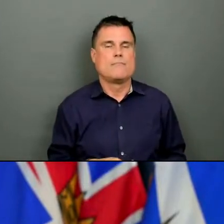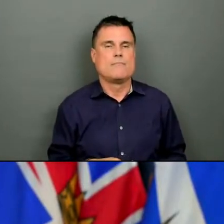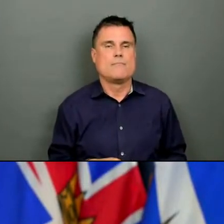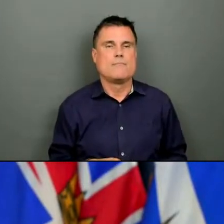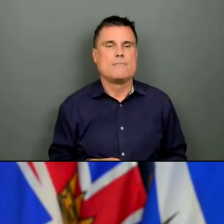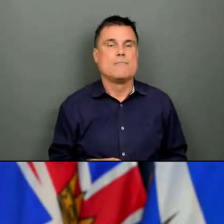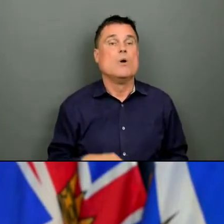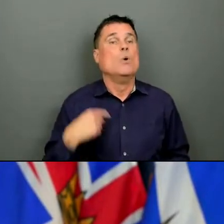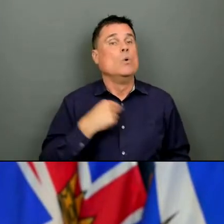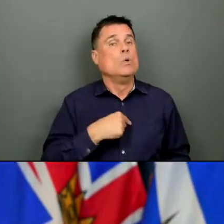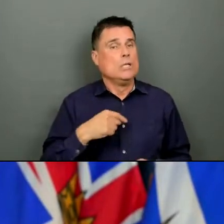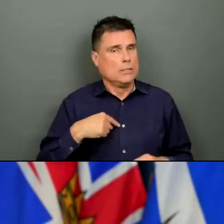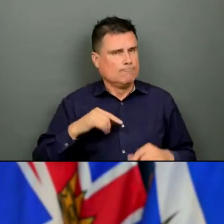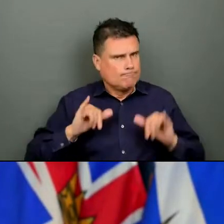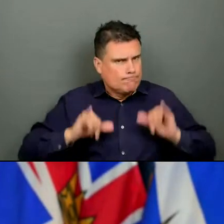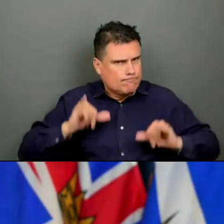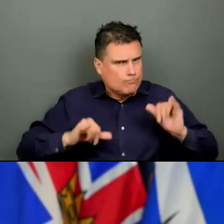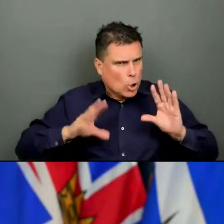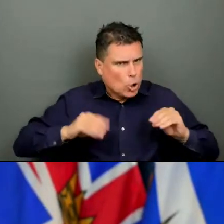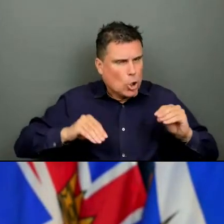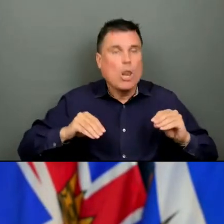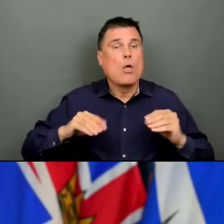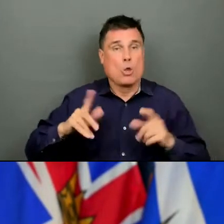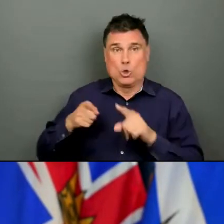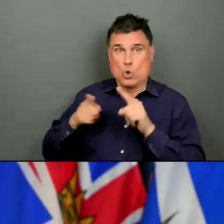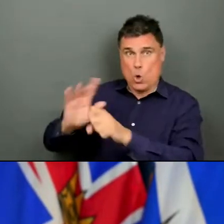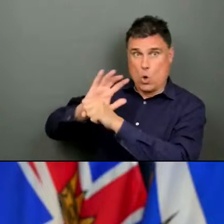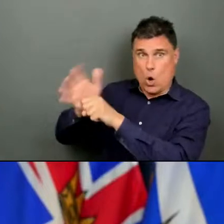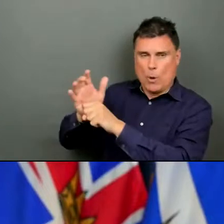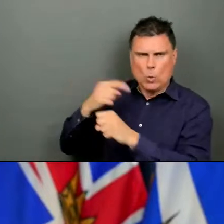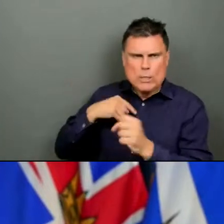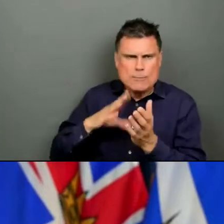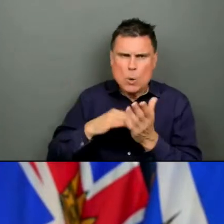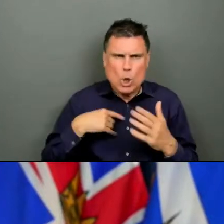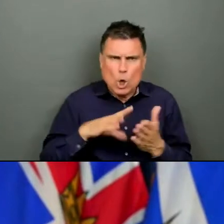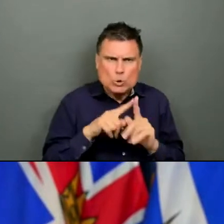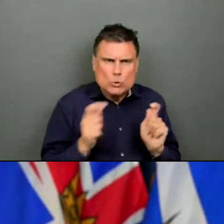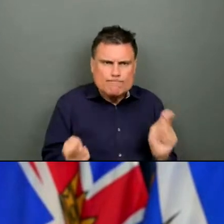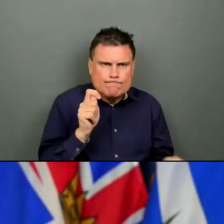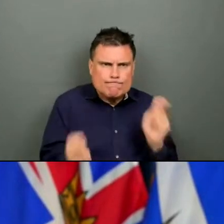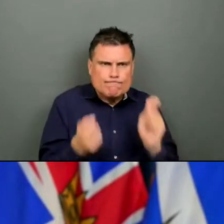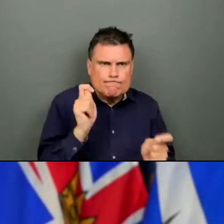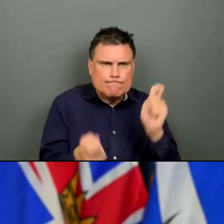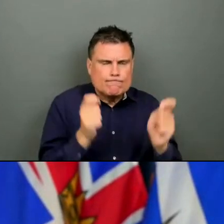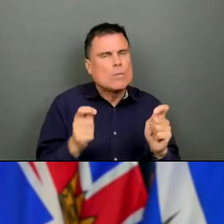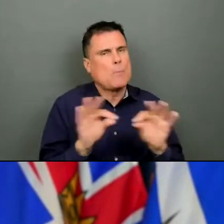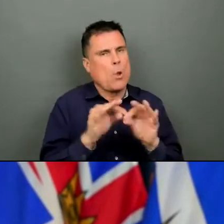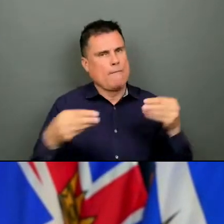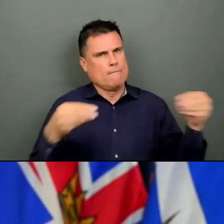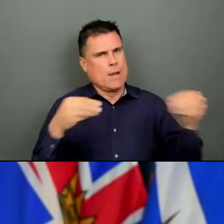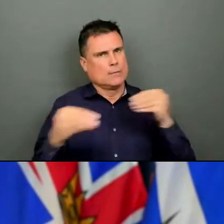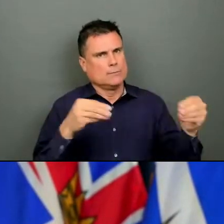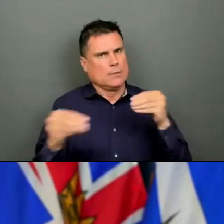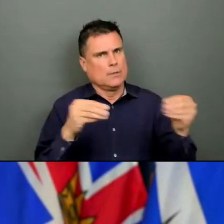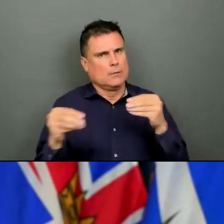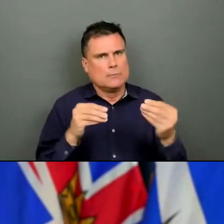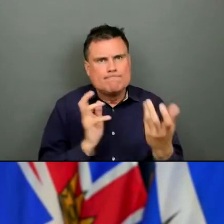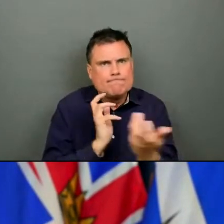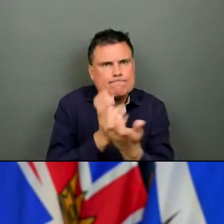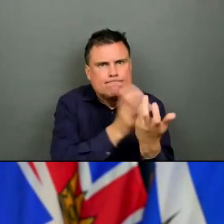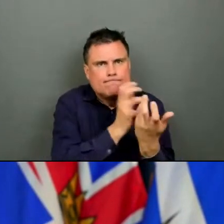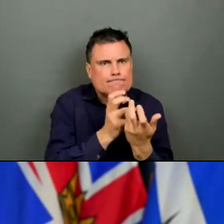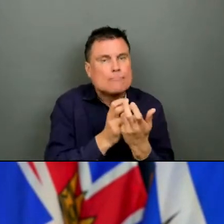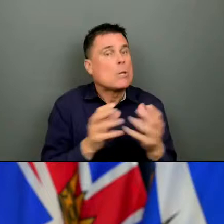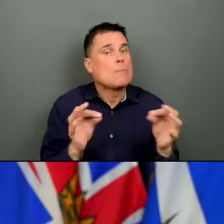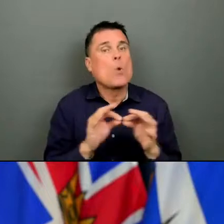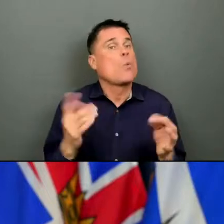learn throughout our pandemic and our strength at adaptation every step of the way played a critical role in getting our operating rooms back to full